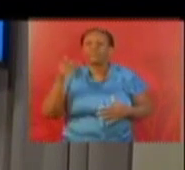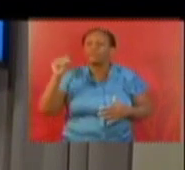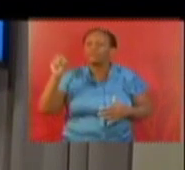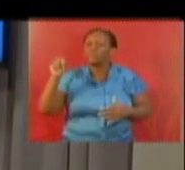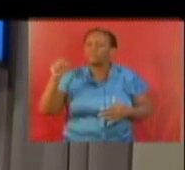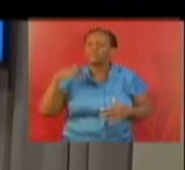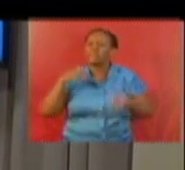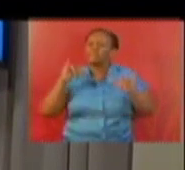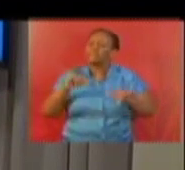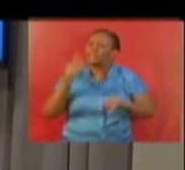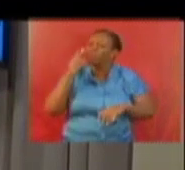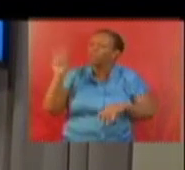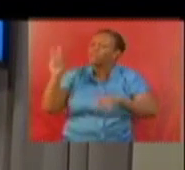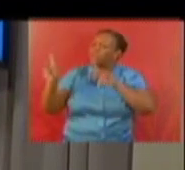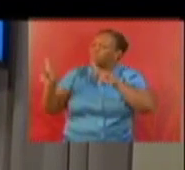people on Isawa